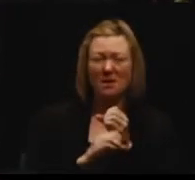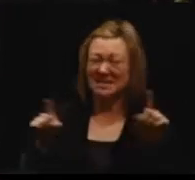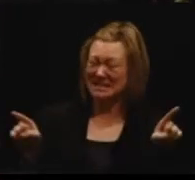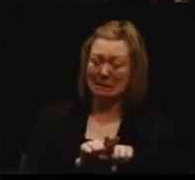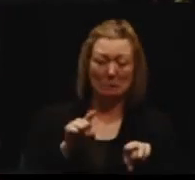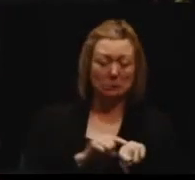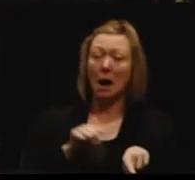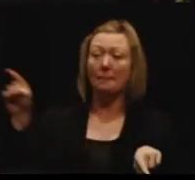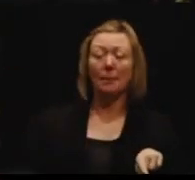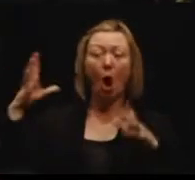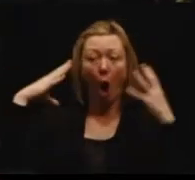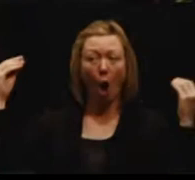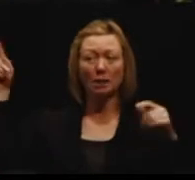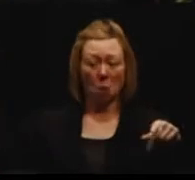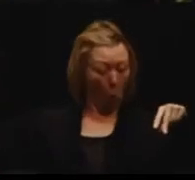So